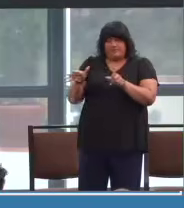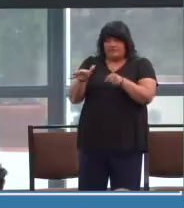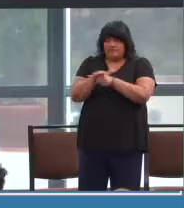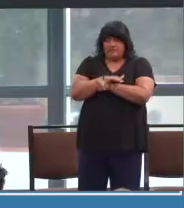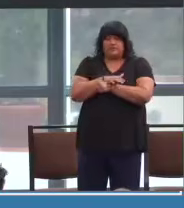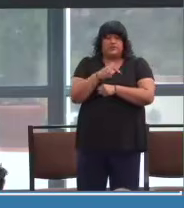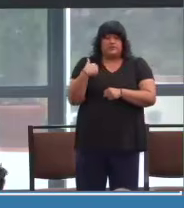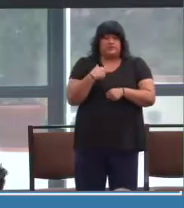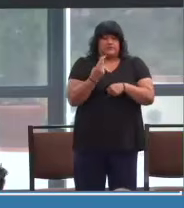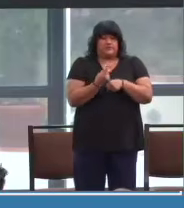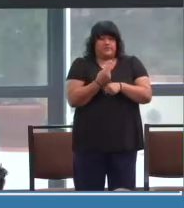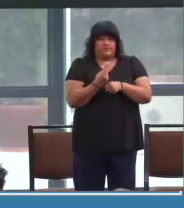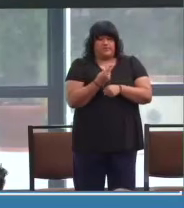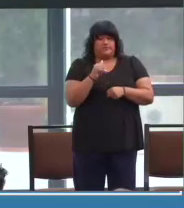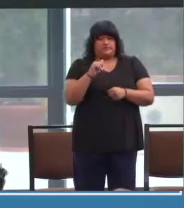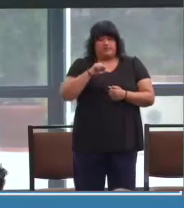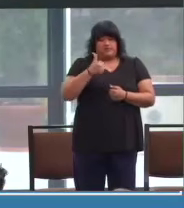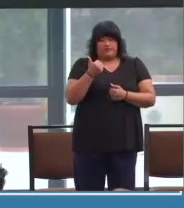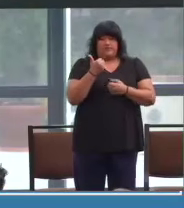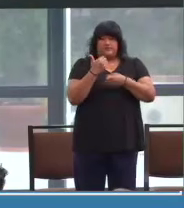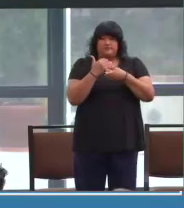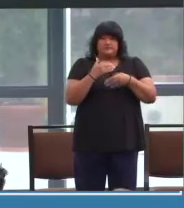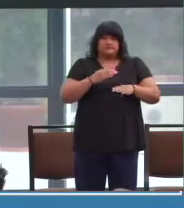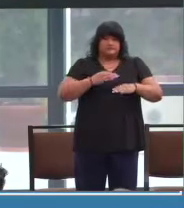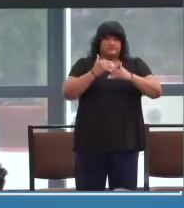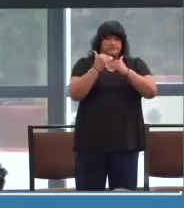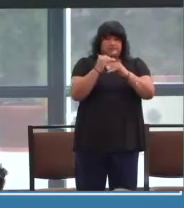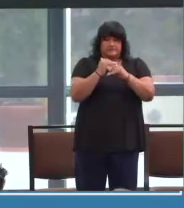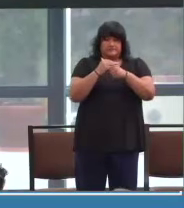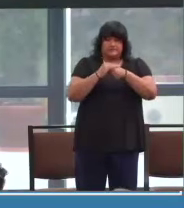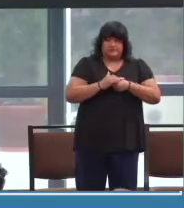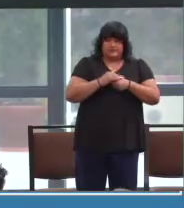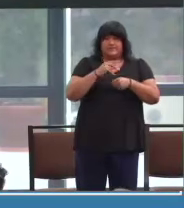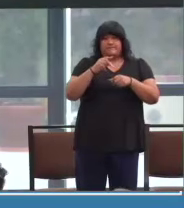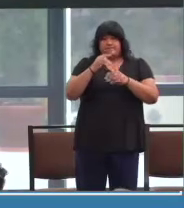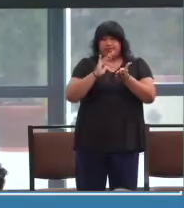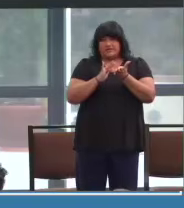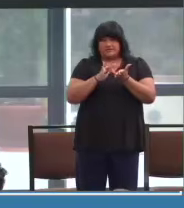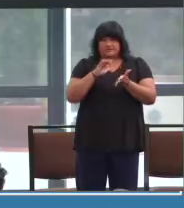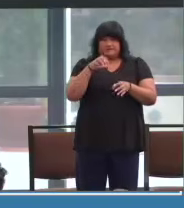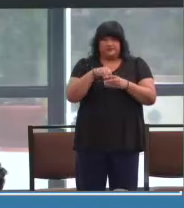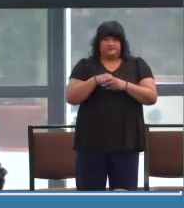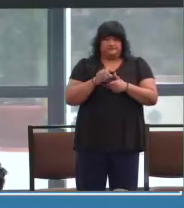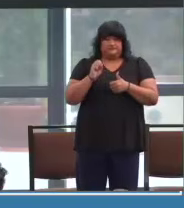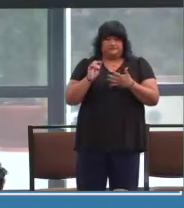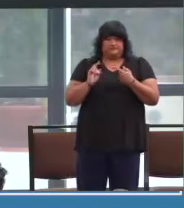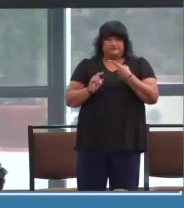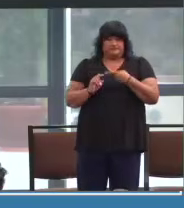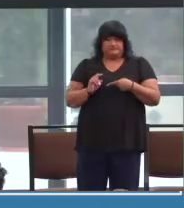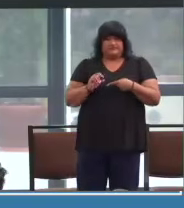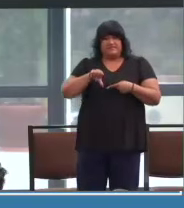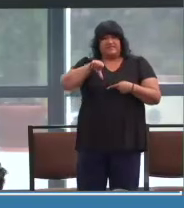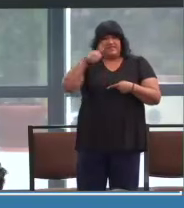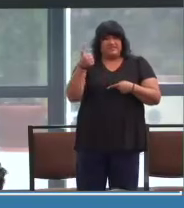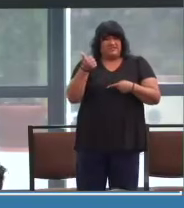other immune modulating or immune suppressive medications to help us do that. That includes methotrexate, leflunomide, azathioprine, and then some of the